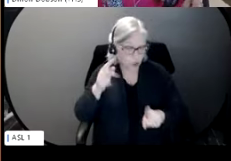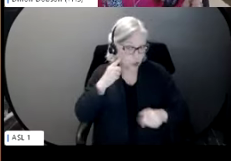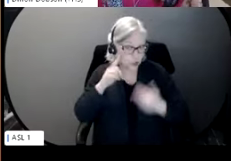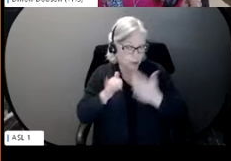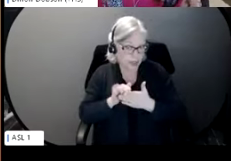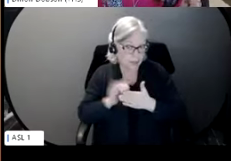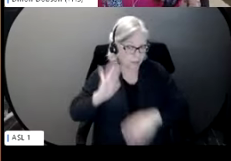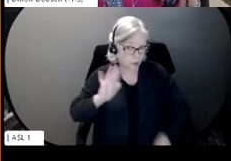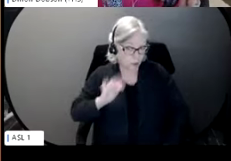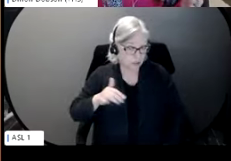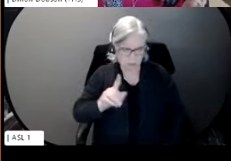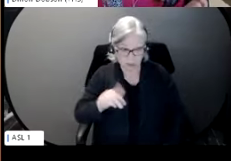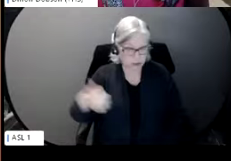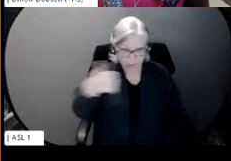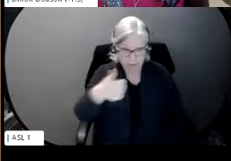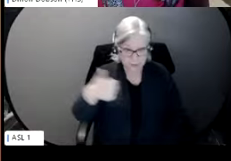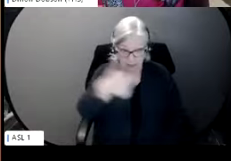before?